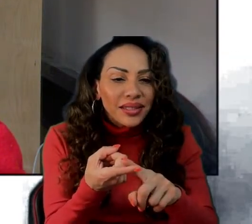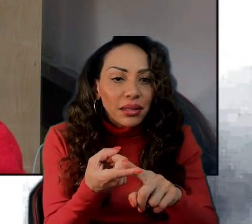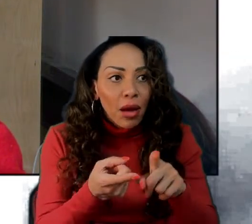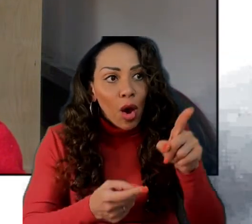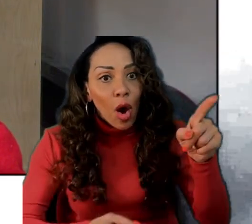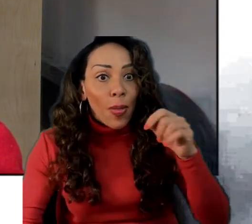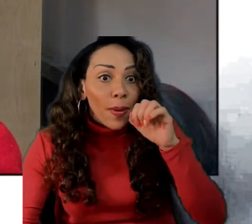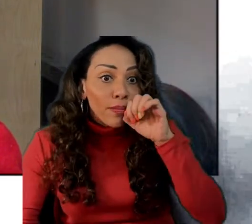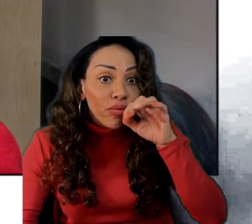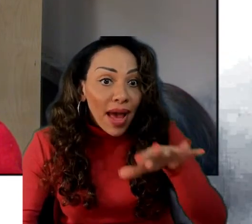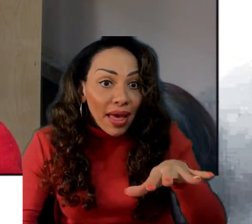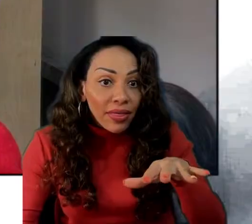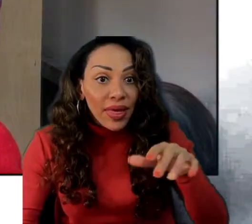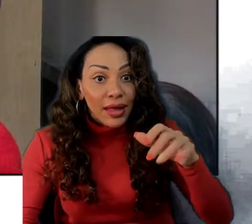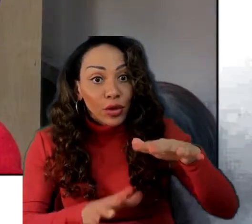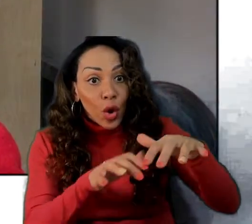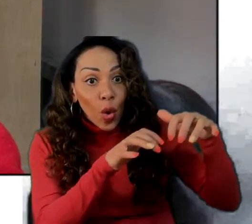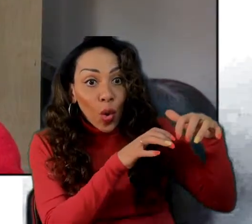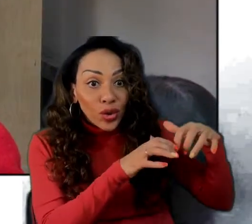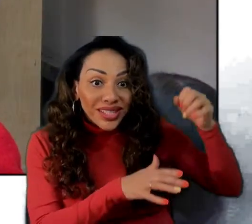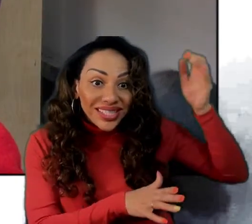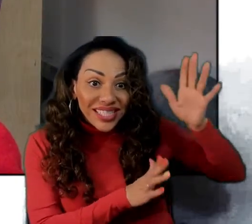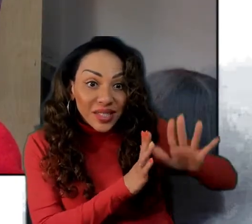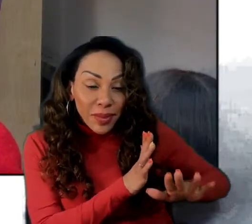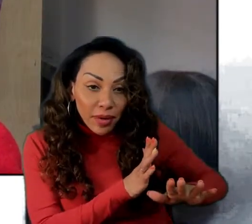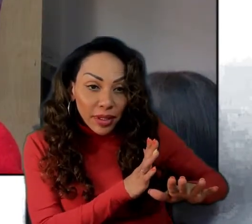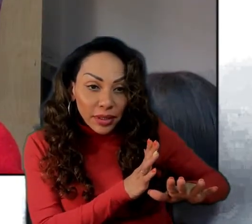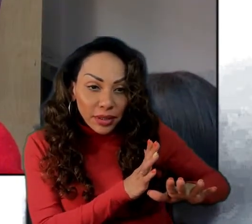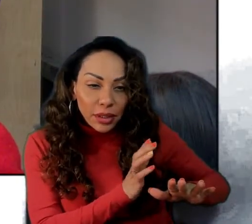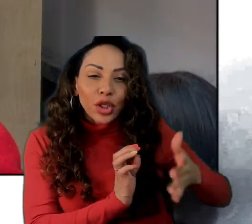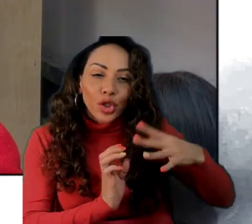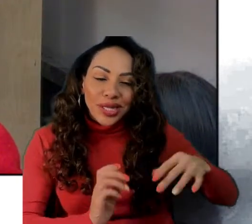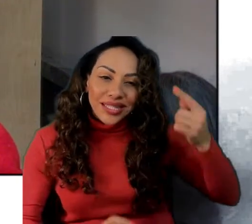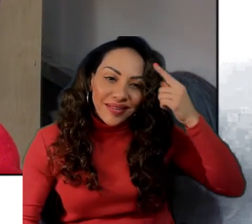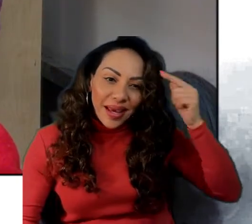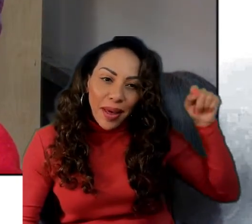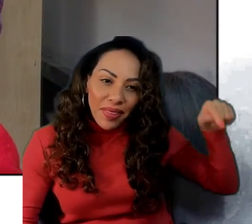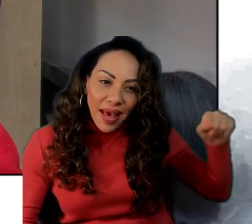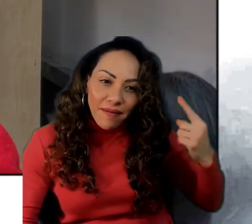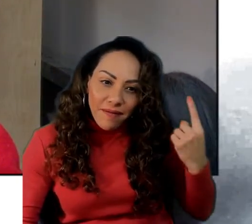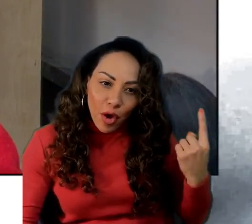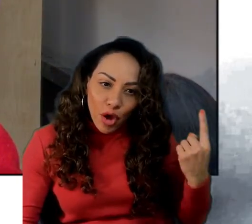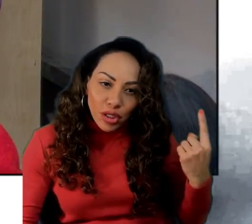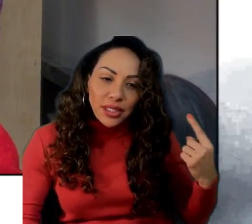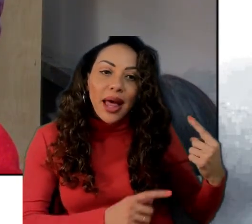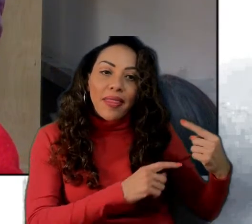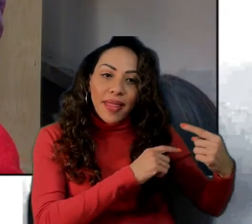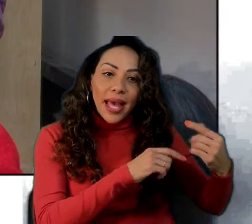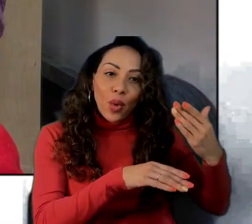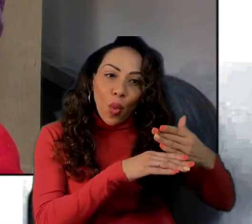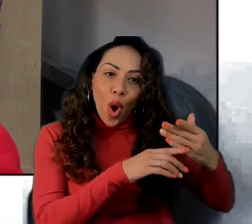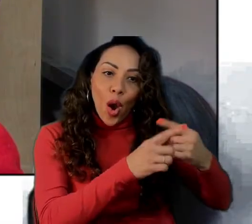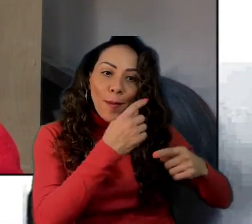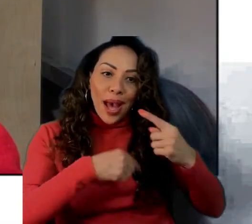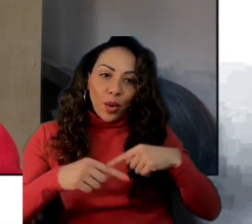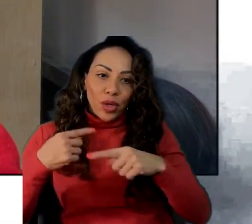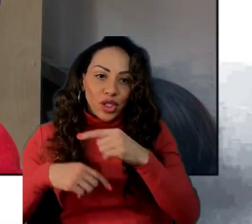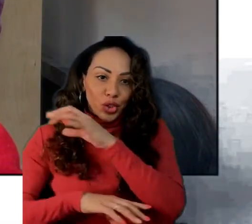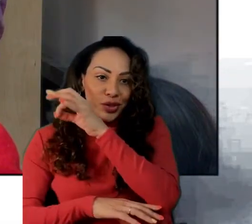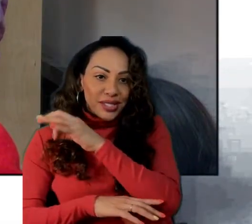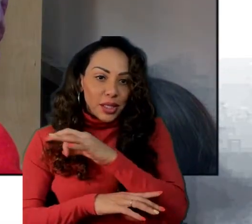create. So we had to kind of work backwards from that, but then also decide what's practical. So we found one that works. It was